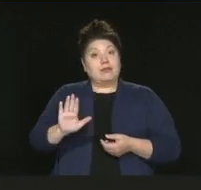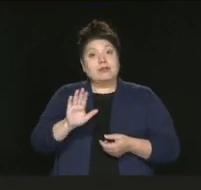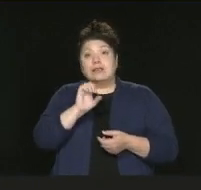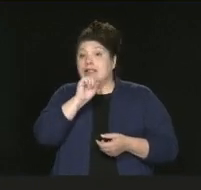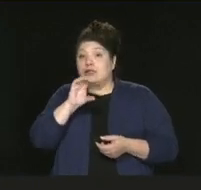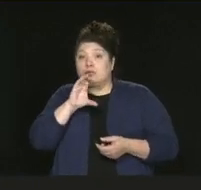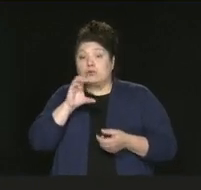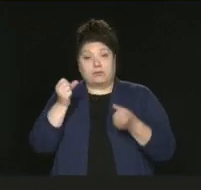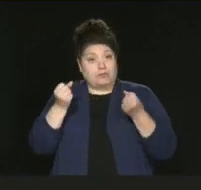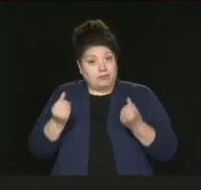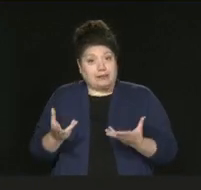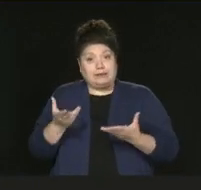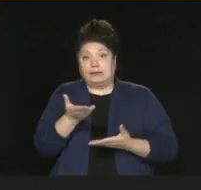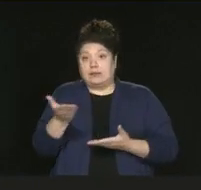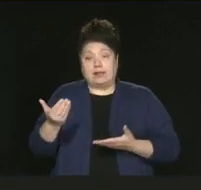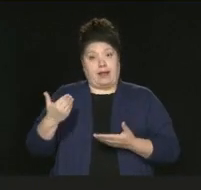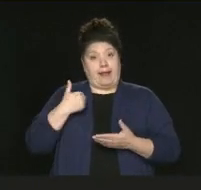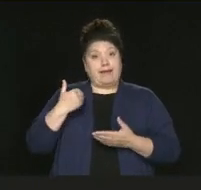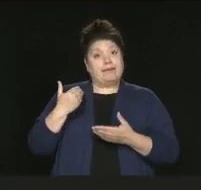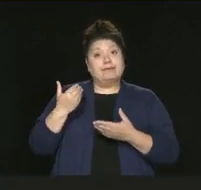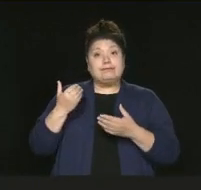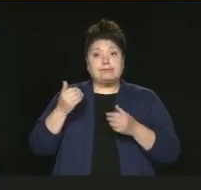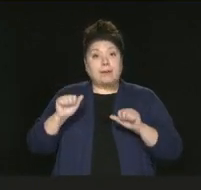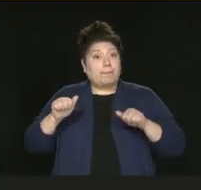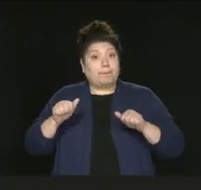mobile. In Quebec yesterday, we saw